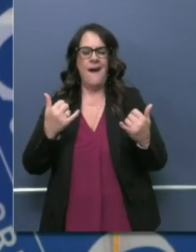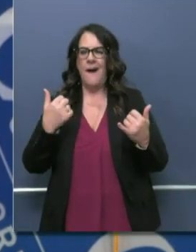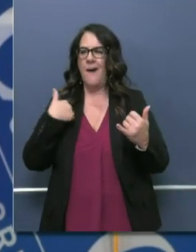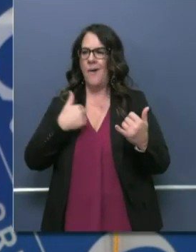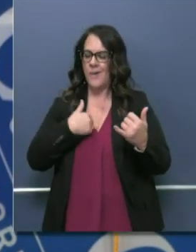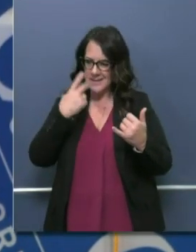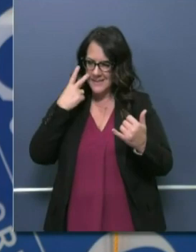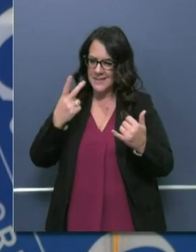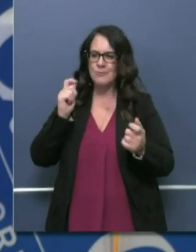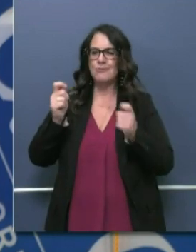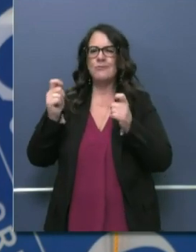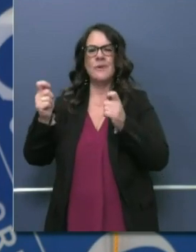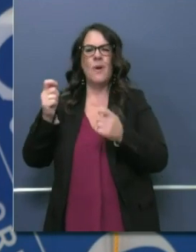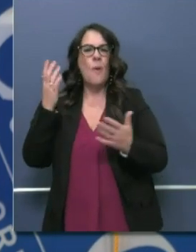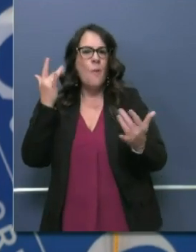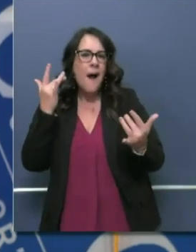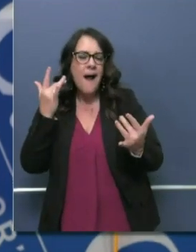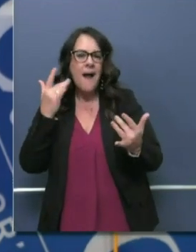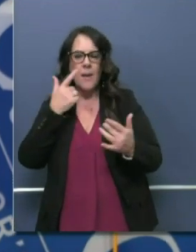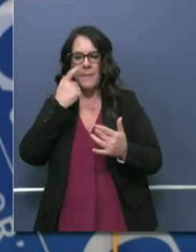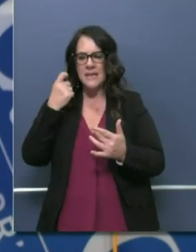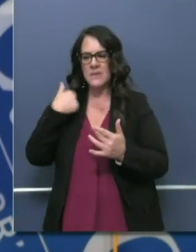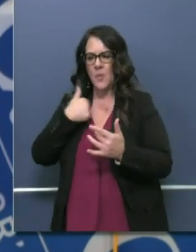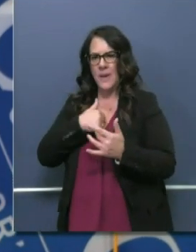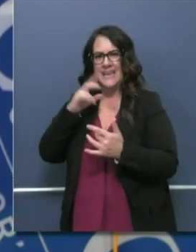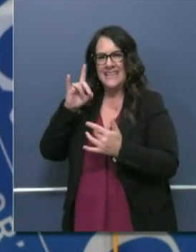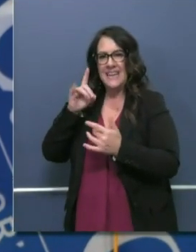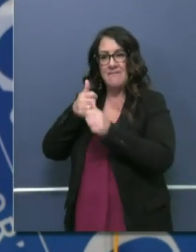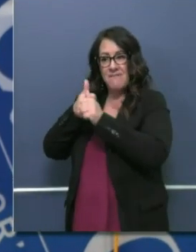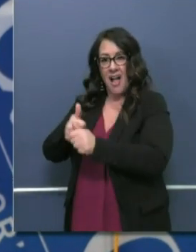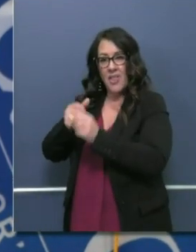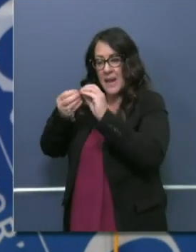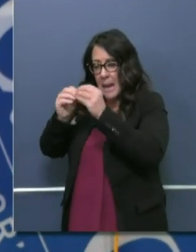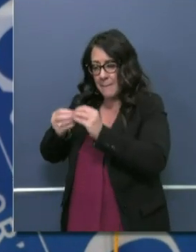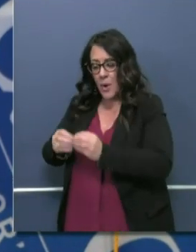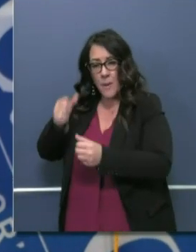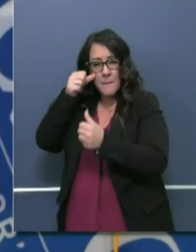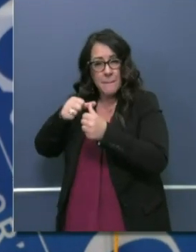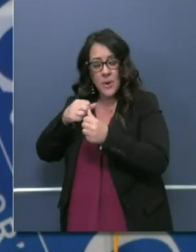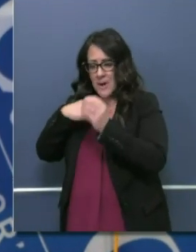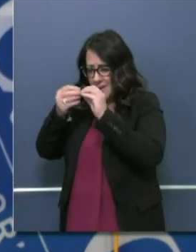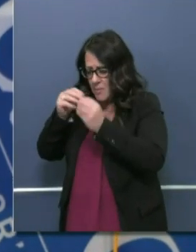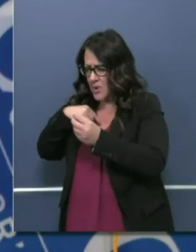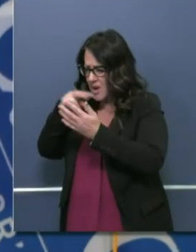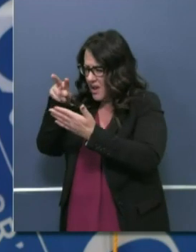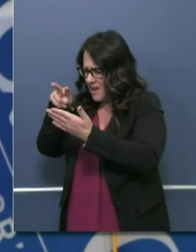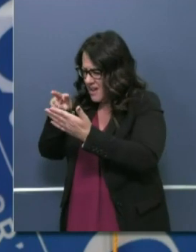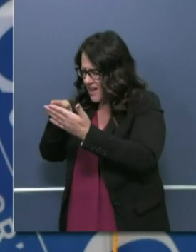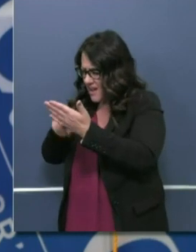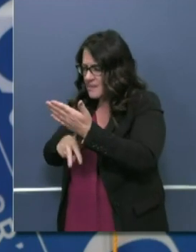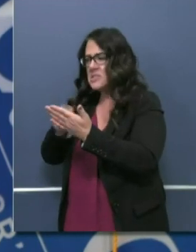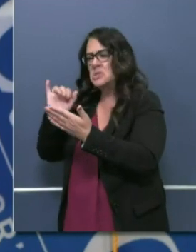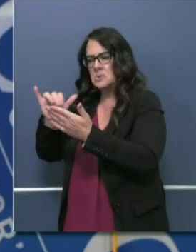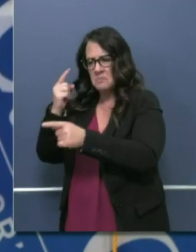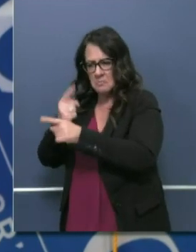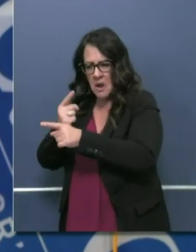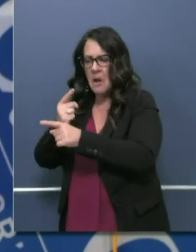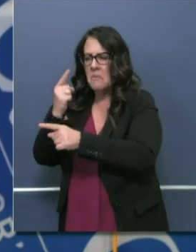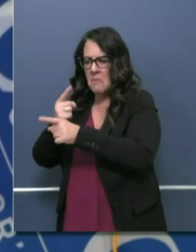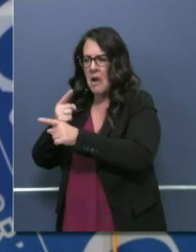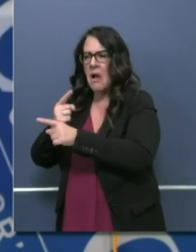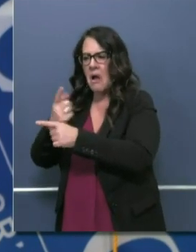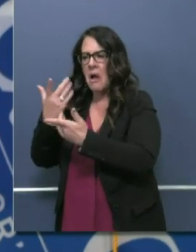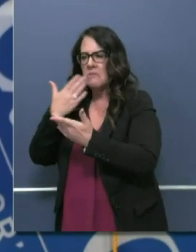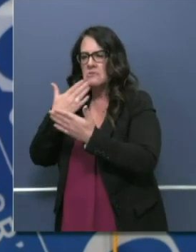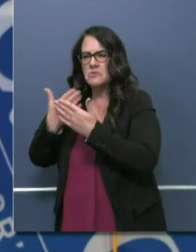here. And again, this is because the data tells us that we can, but that data is only a reflection of all of the hard work all of us